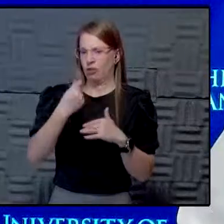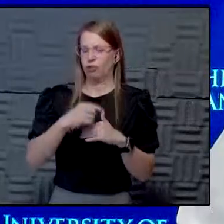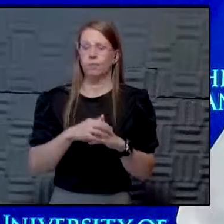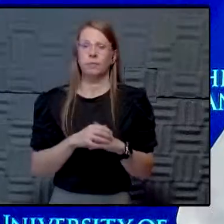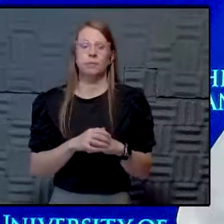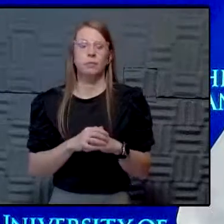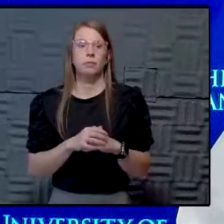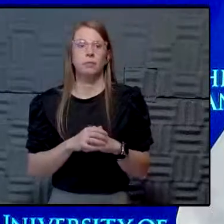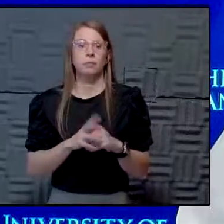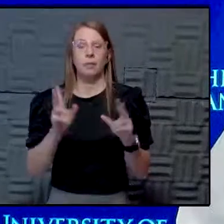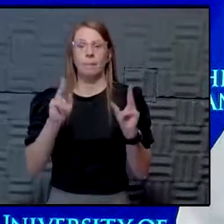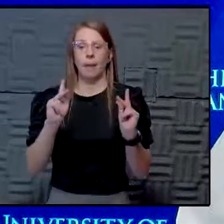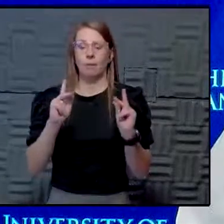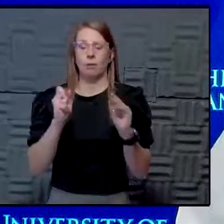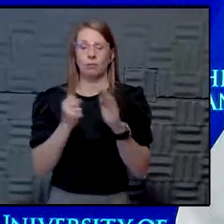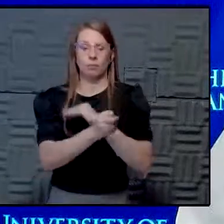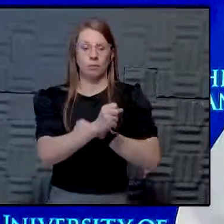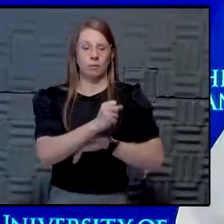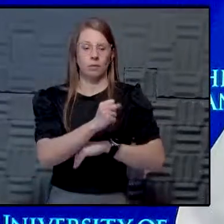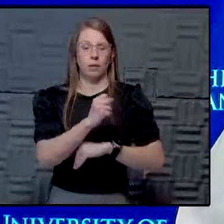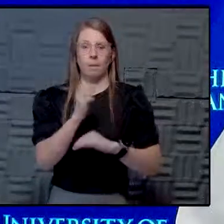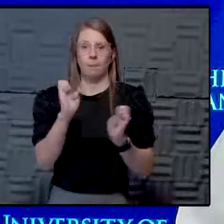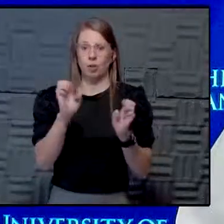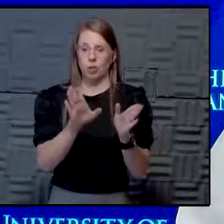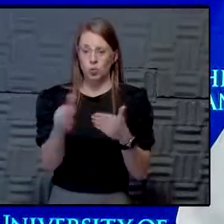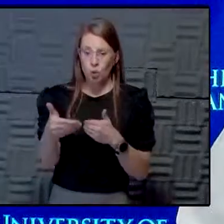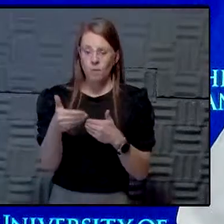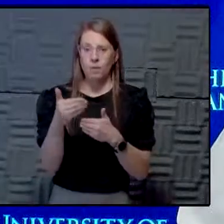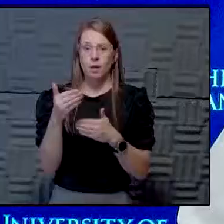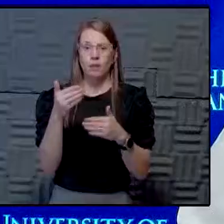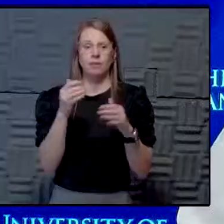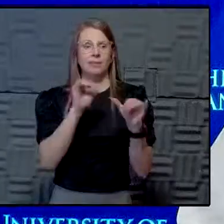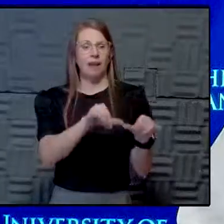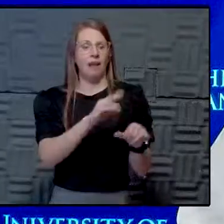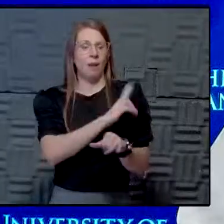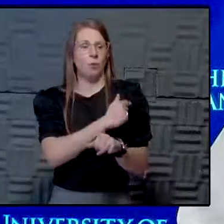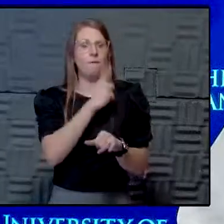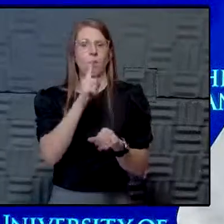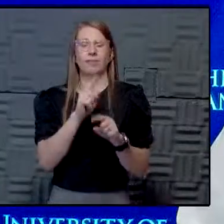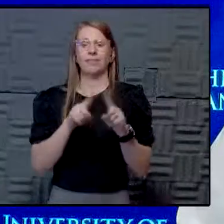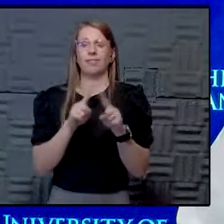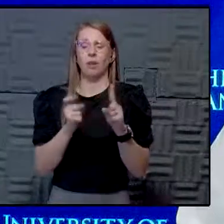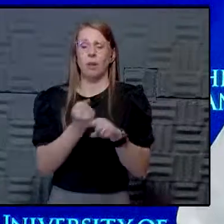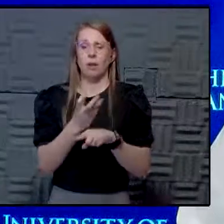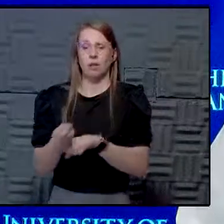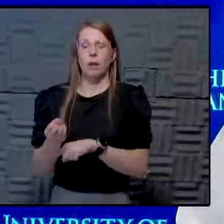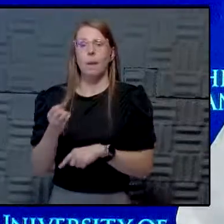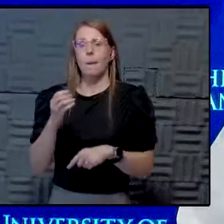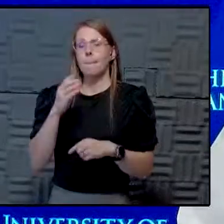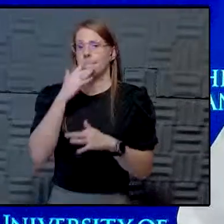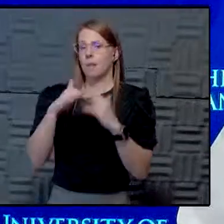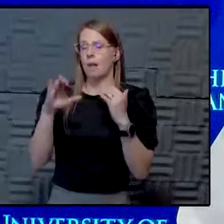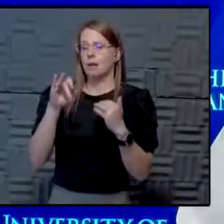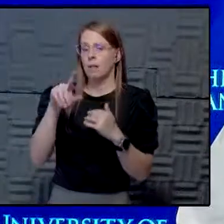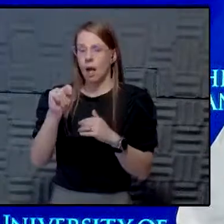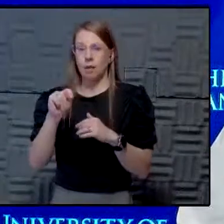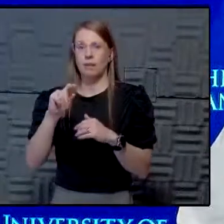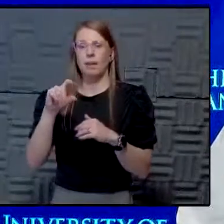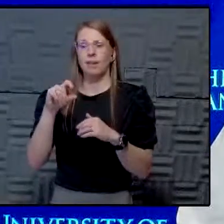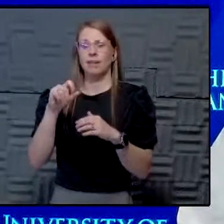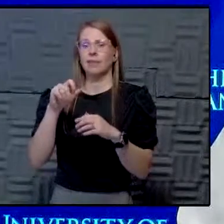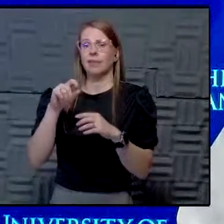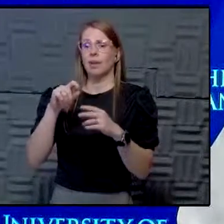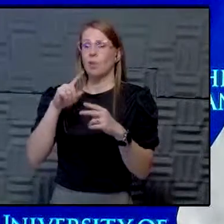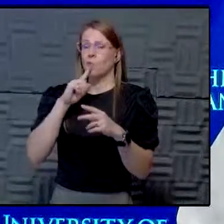the emergency room or be hospitalized with different causes. You also want to always make sure if you have a blood clot, there's no underlying disease, because that's often the